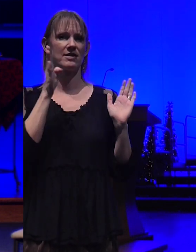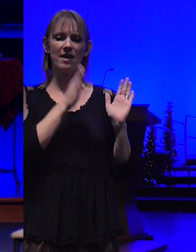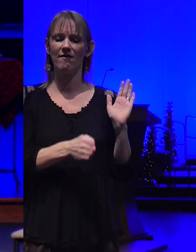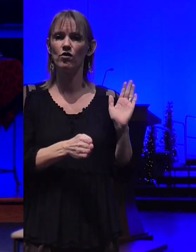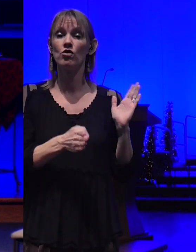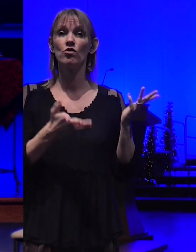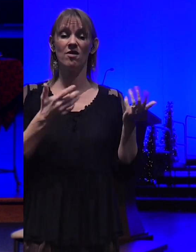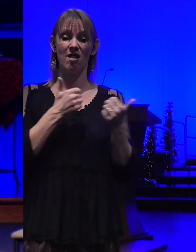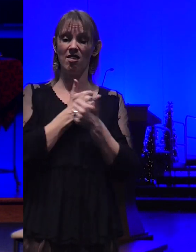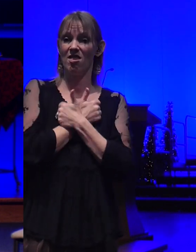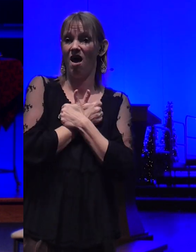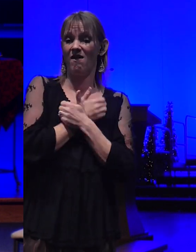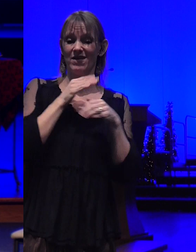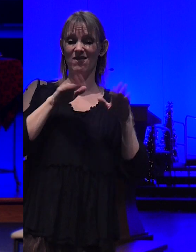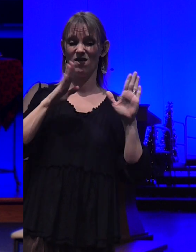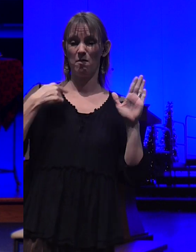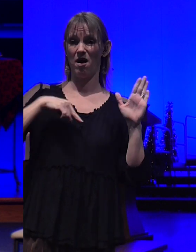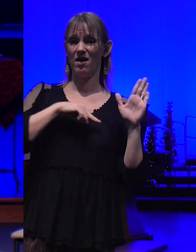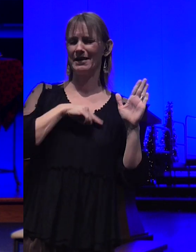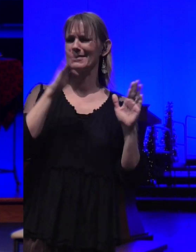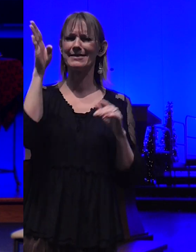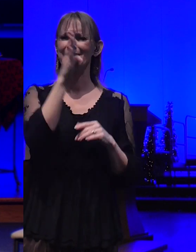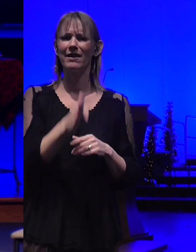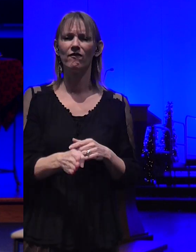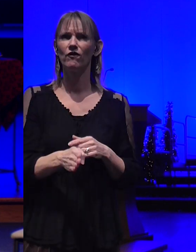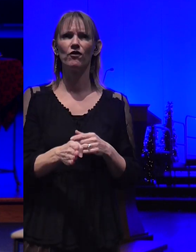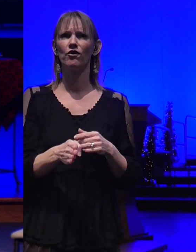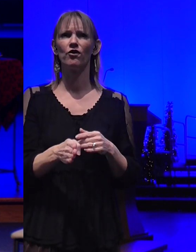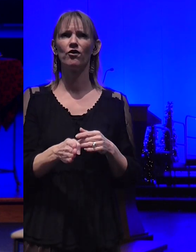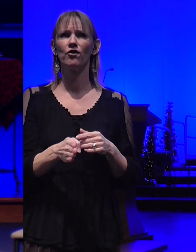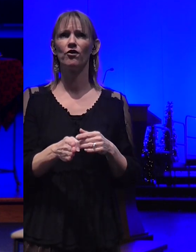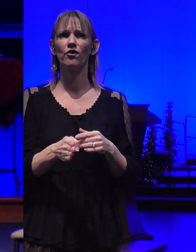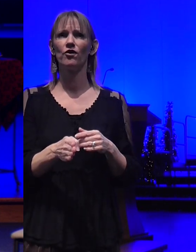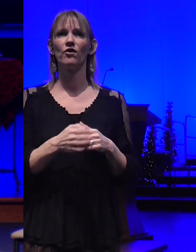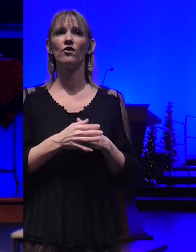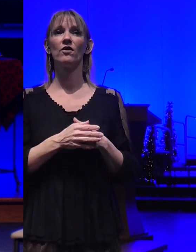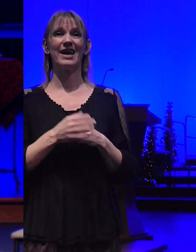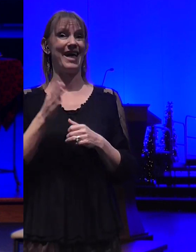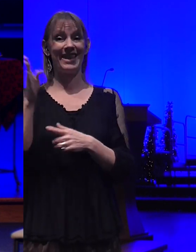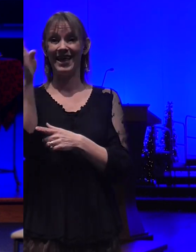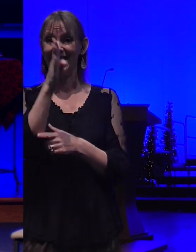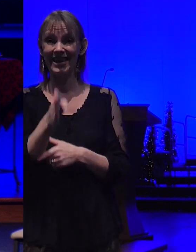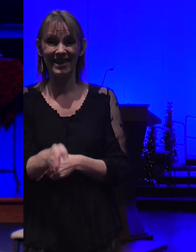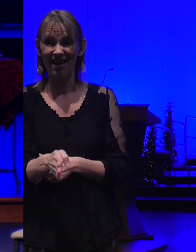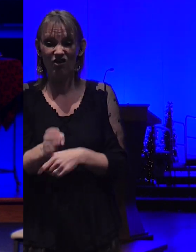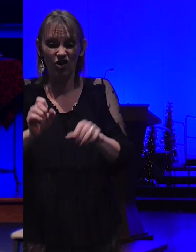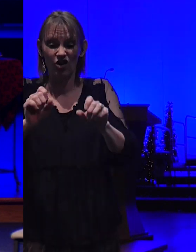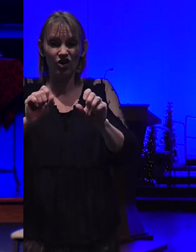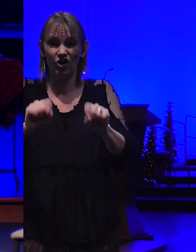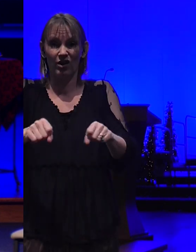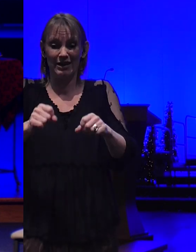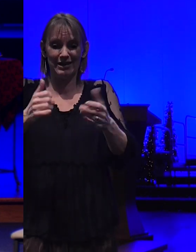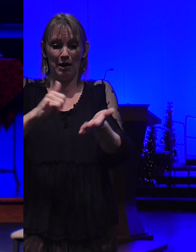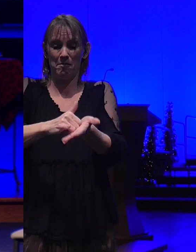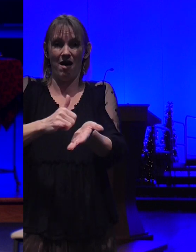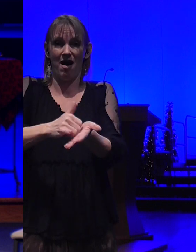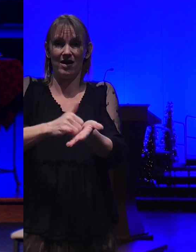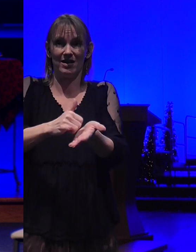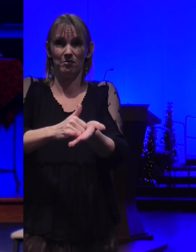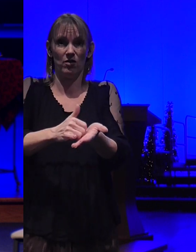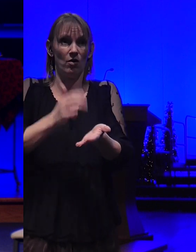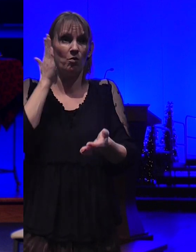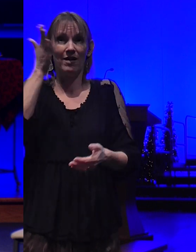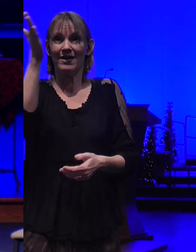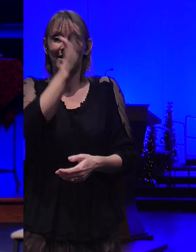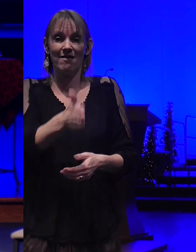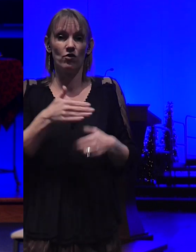Yeah, there's a love that has not given up on you. And in fact, it never could and never